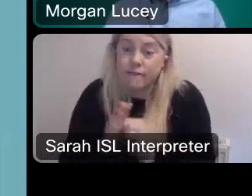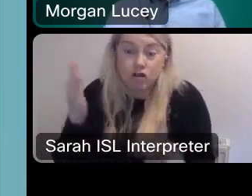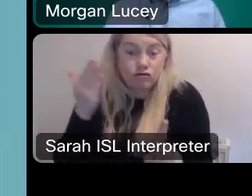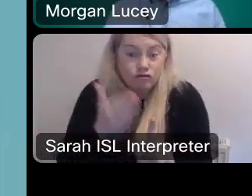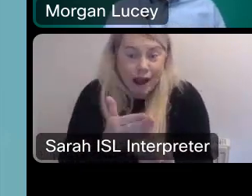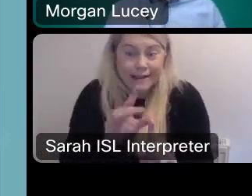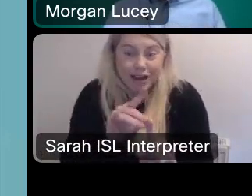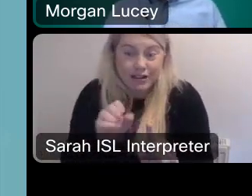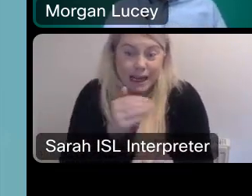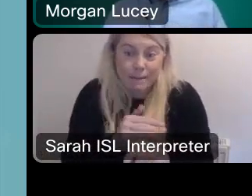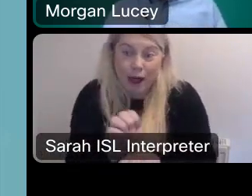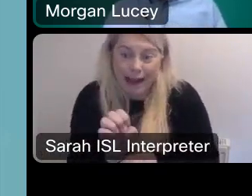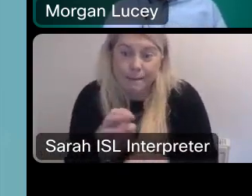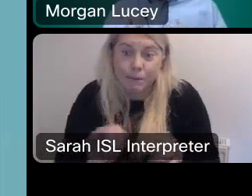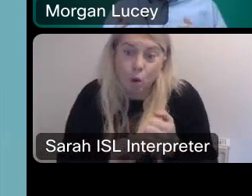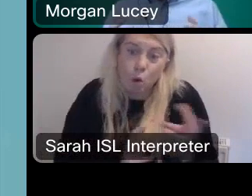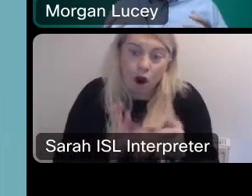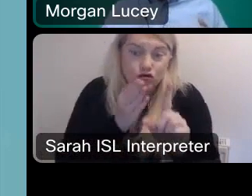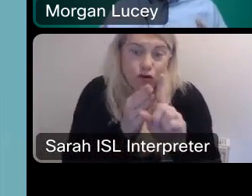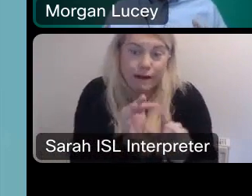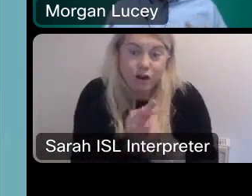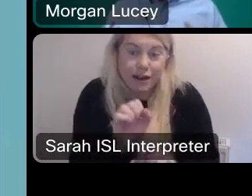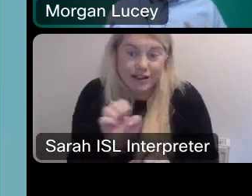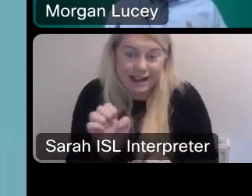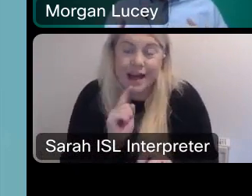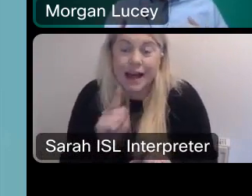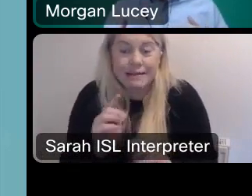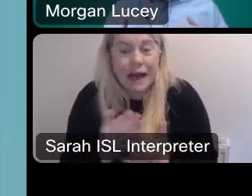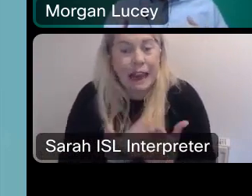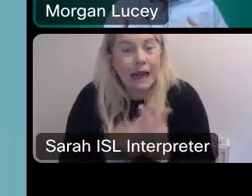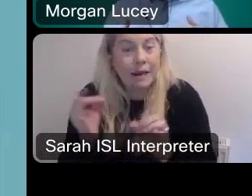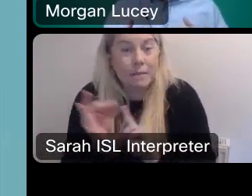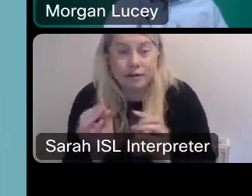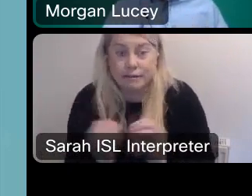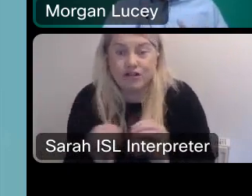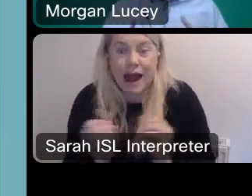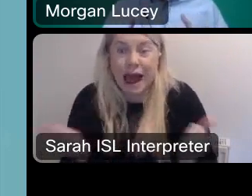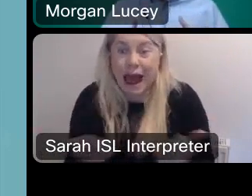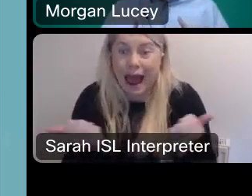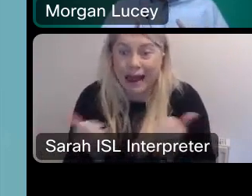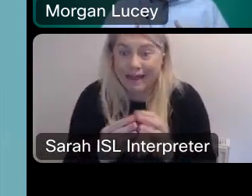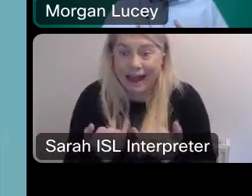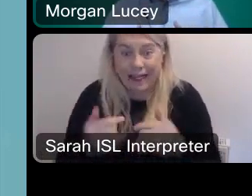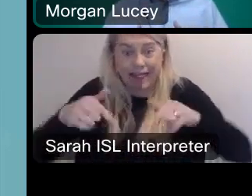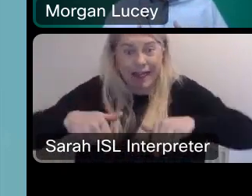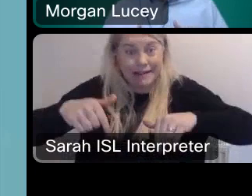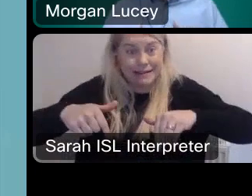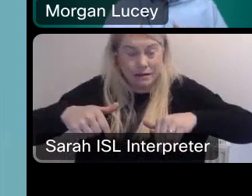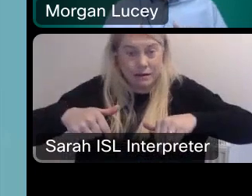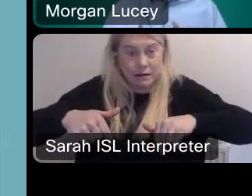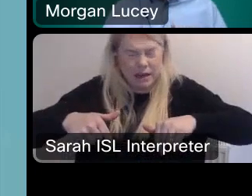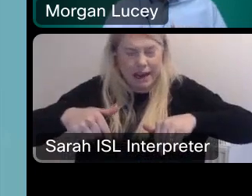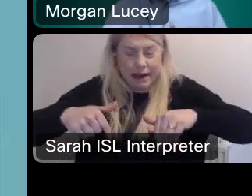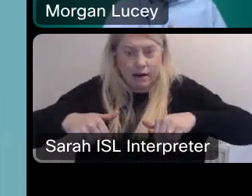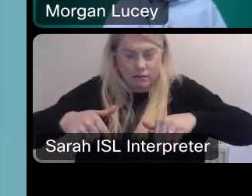the HSE. So, and that's a legal point actually. Anything that is provided in this space happens under the umbrella of